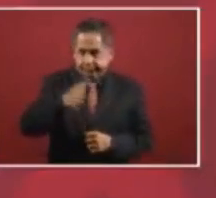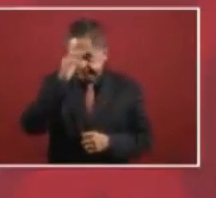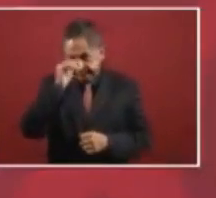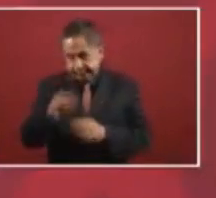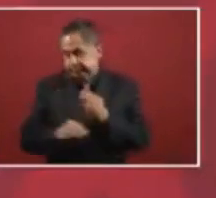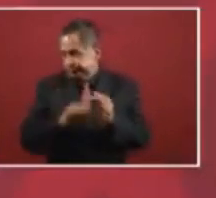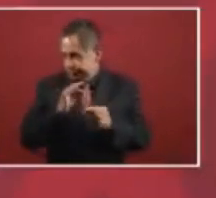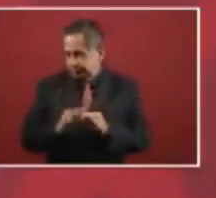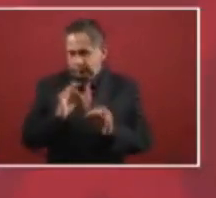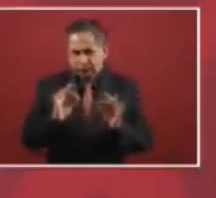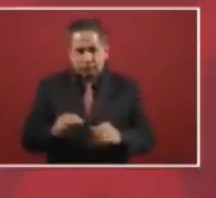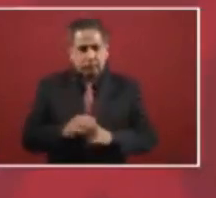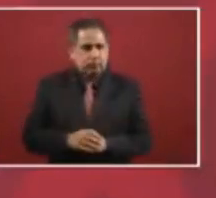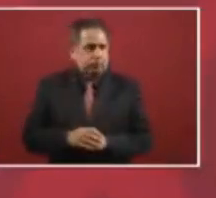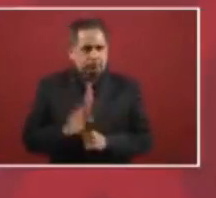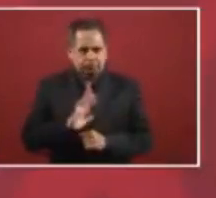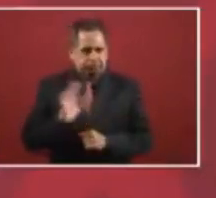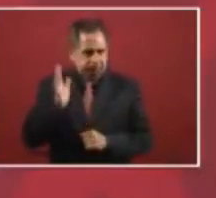we have an agreement.